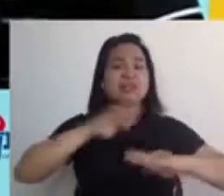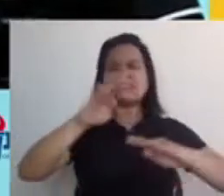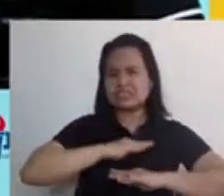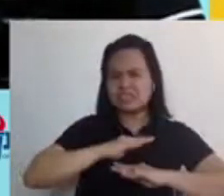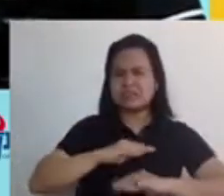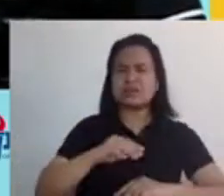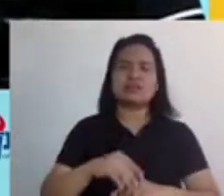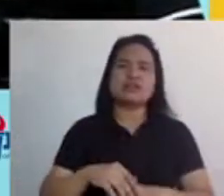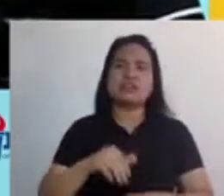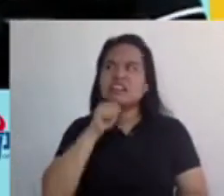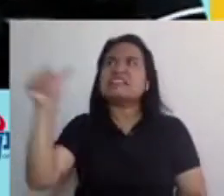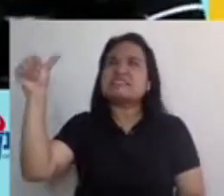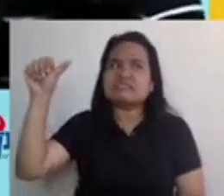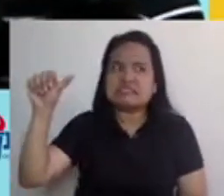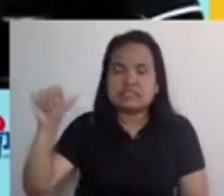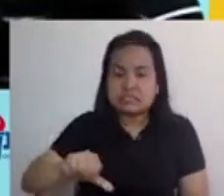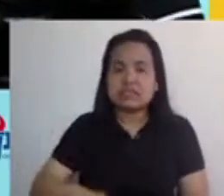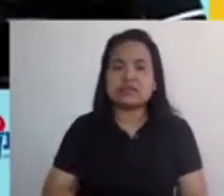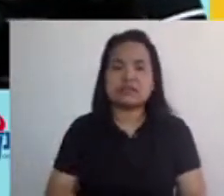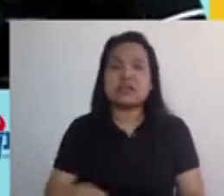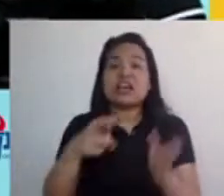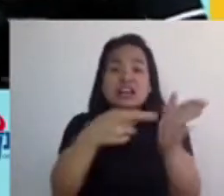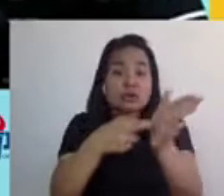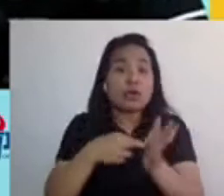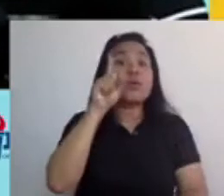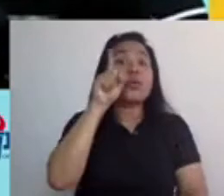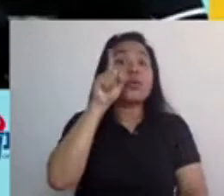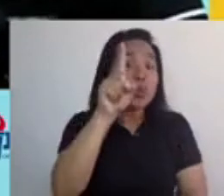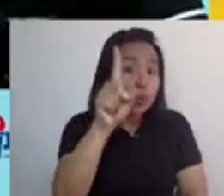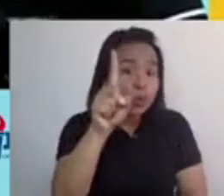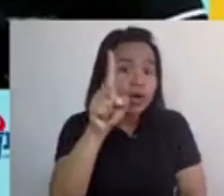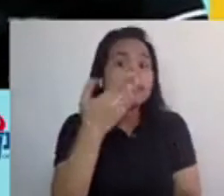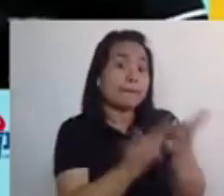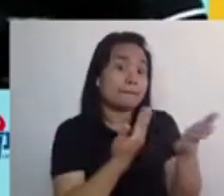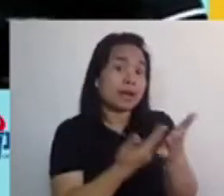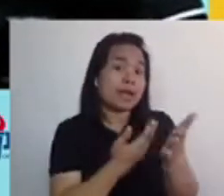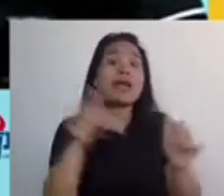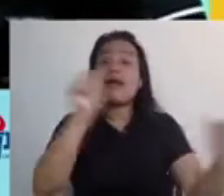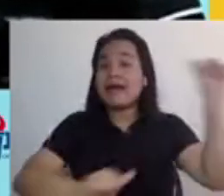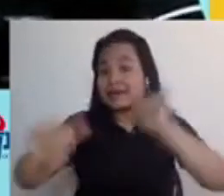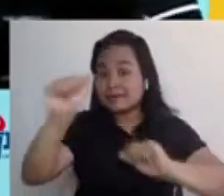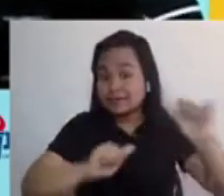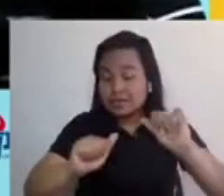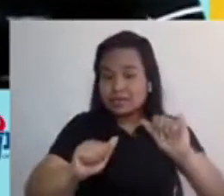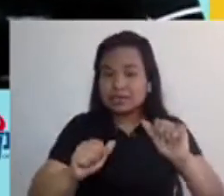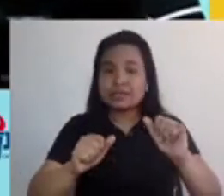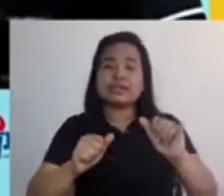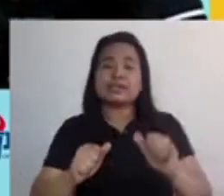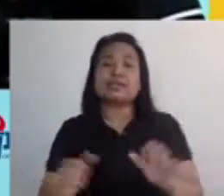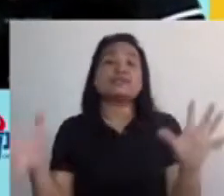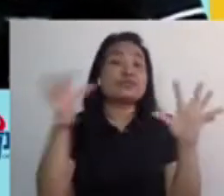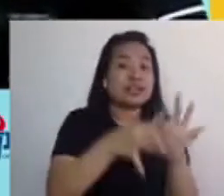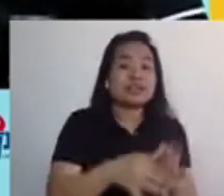we only require at least 1 related work or activity that contributed to the teaching and learning process.